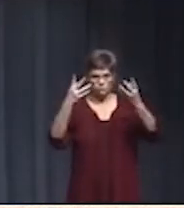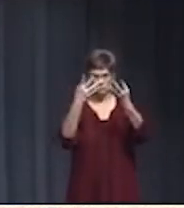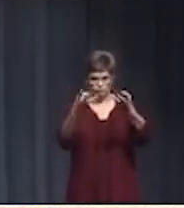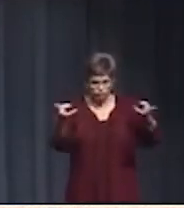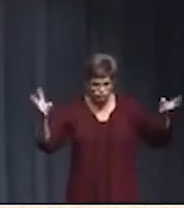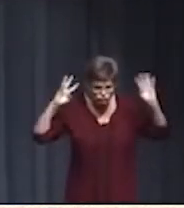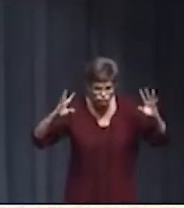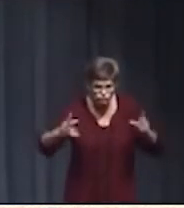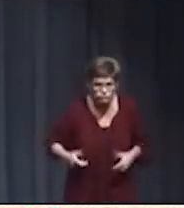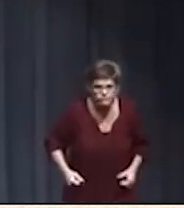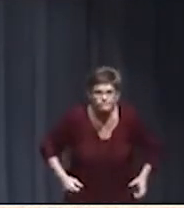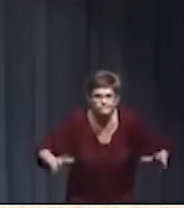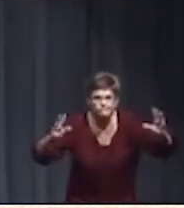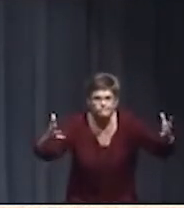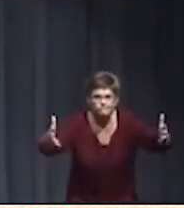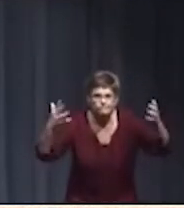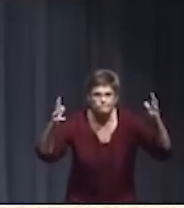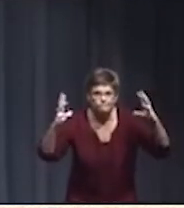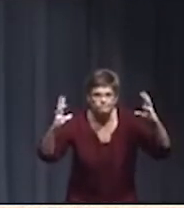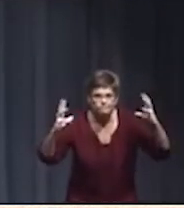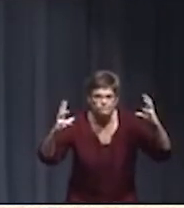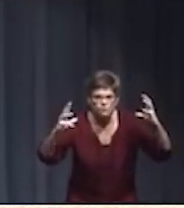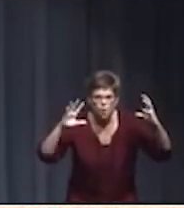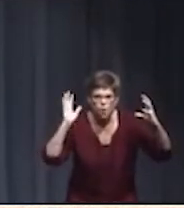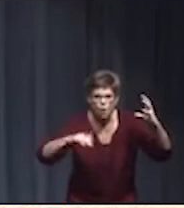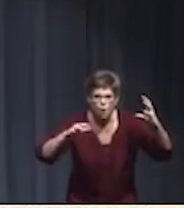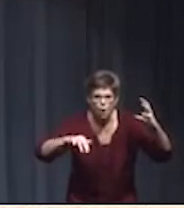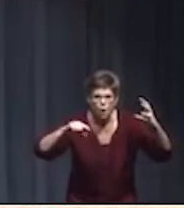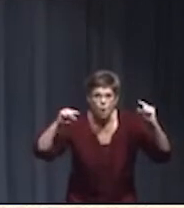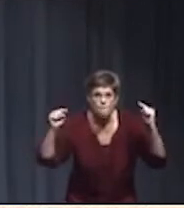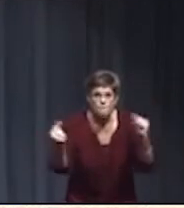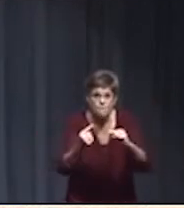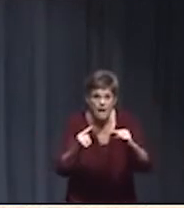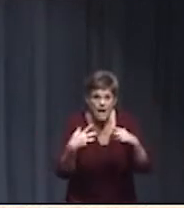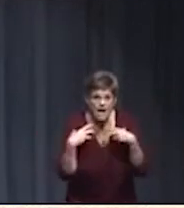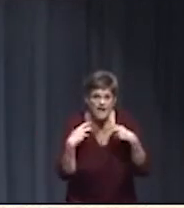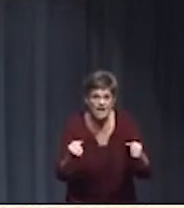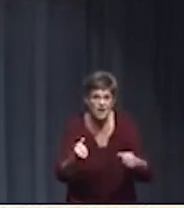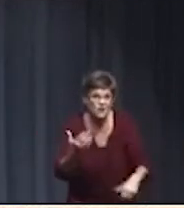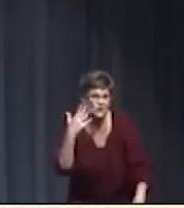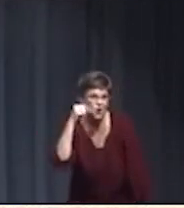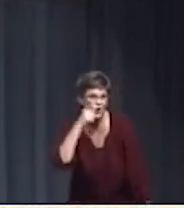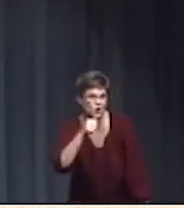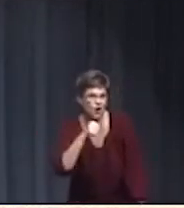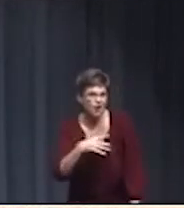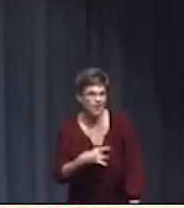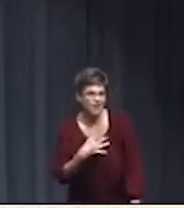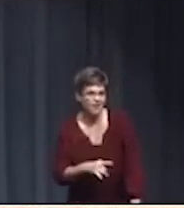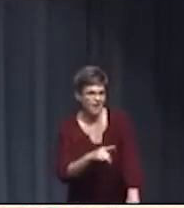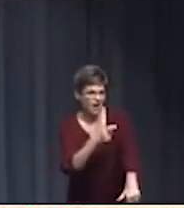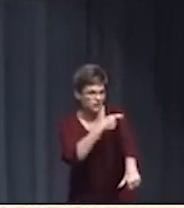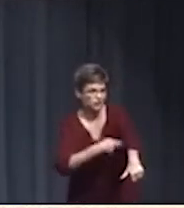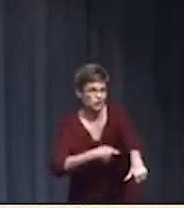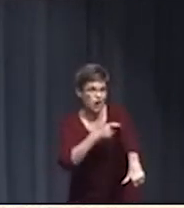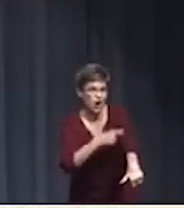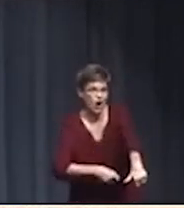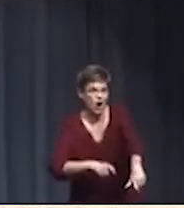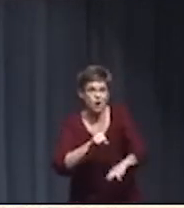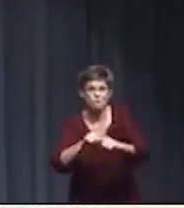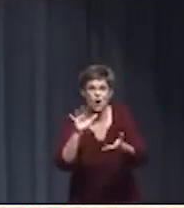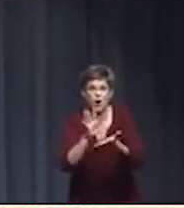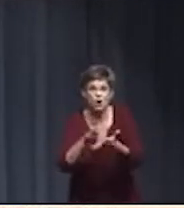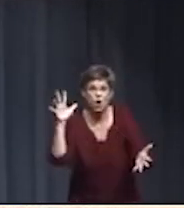Okay? And says this. Pain heals, chicks dig scars, but glory lasts